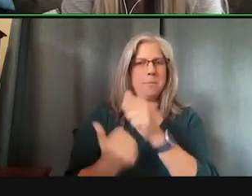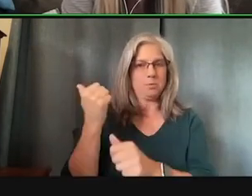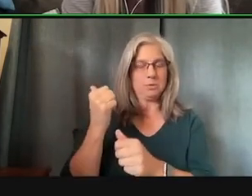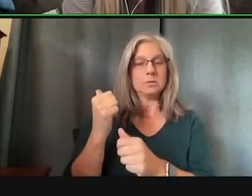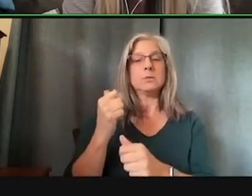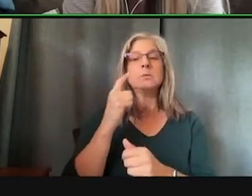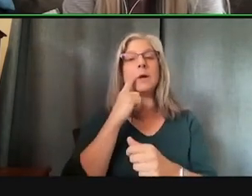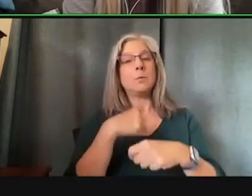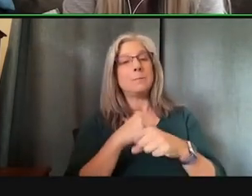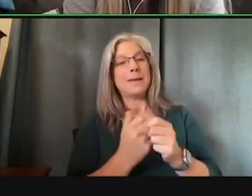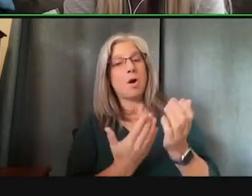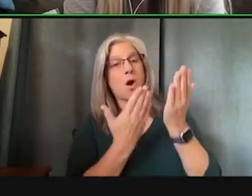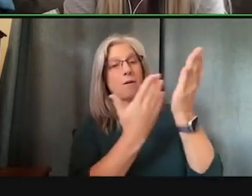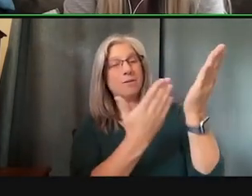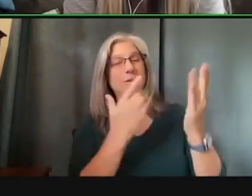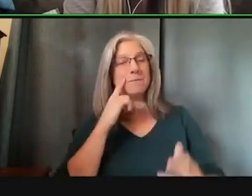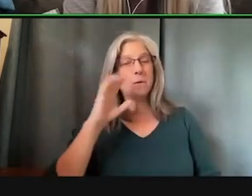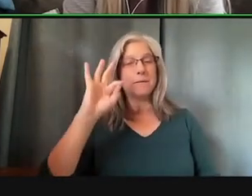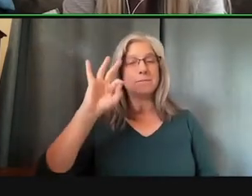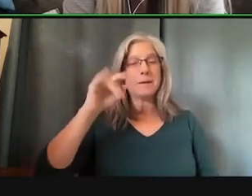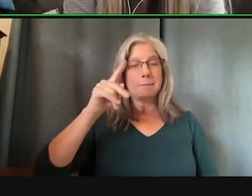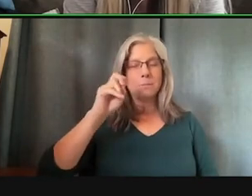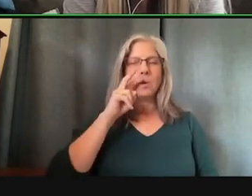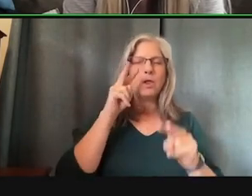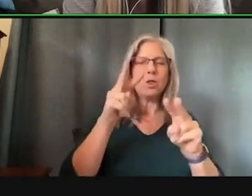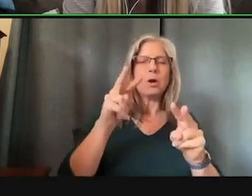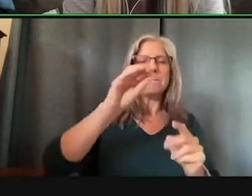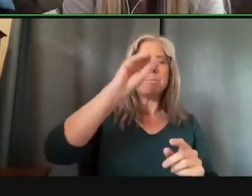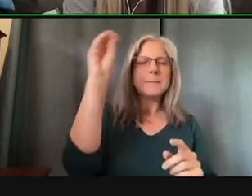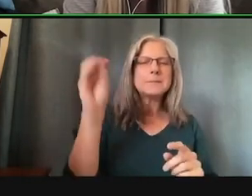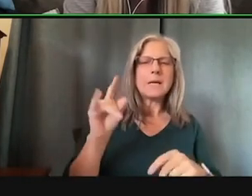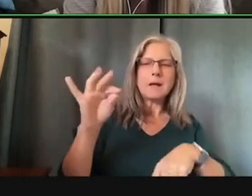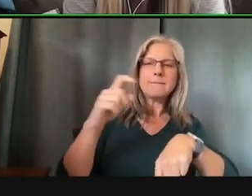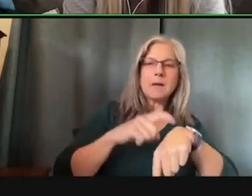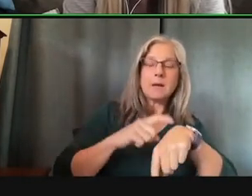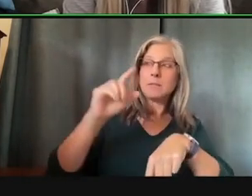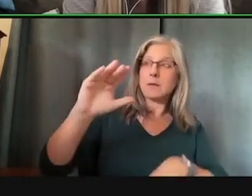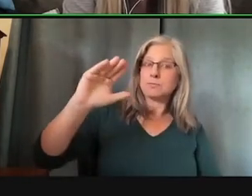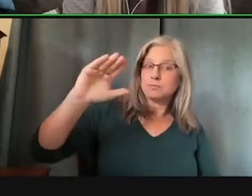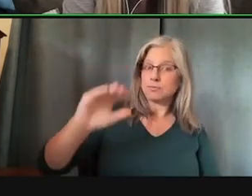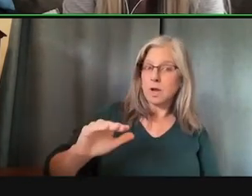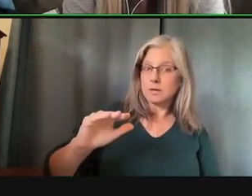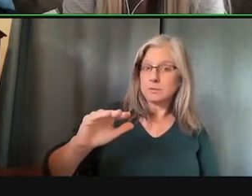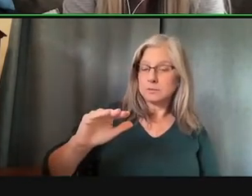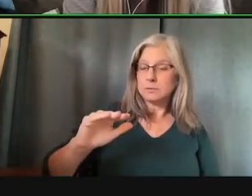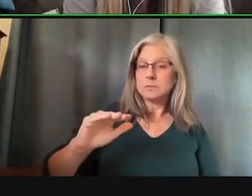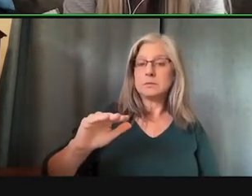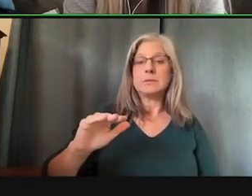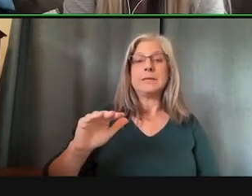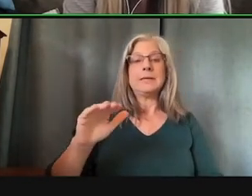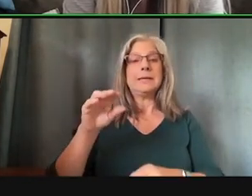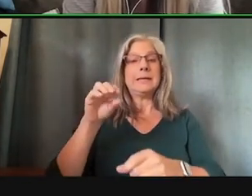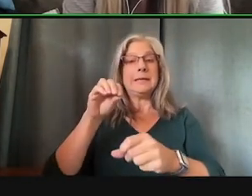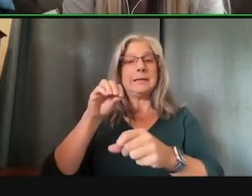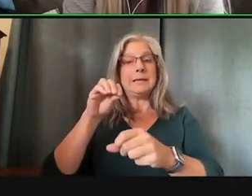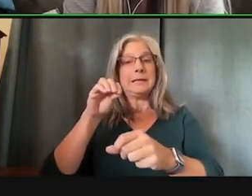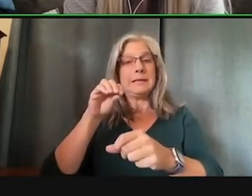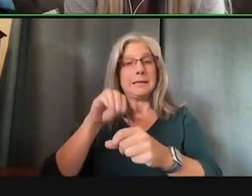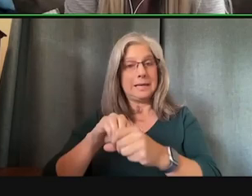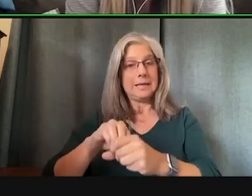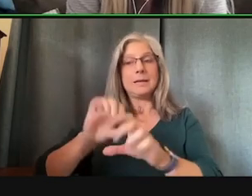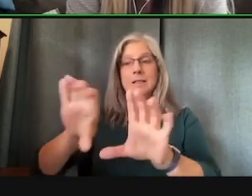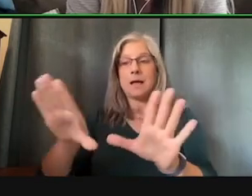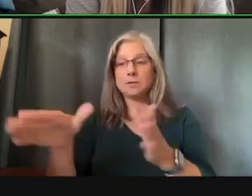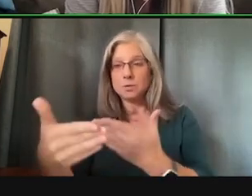we're looking at what percentage of time that child is spending in and out of their general